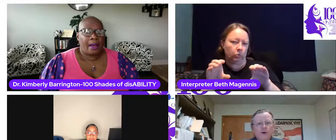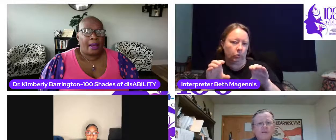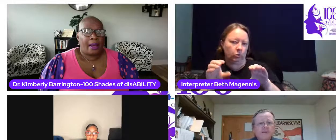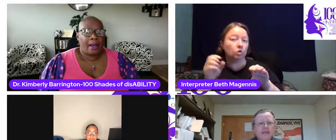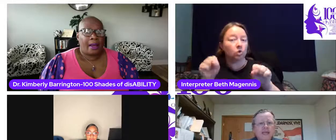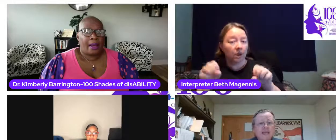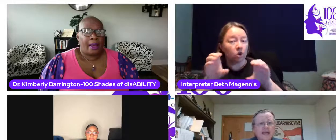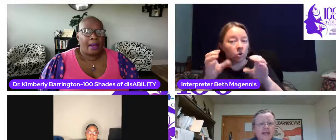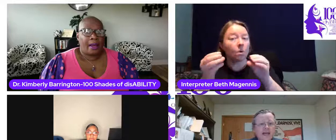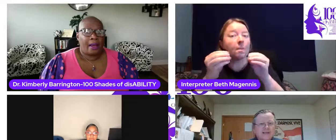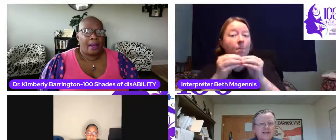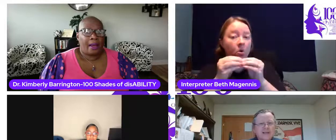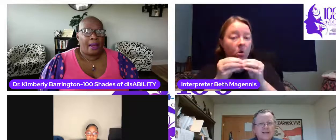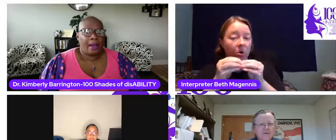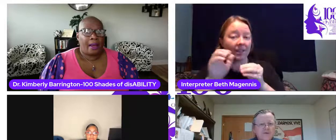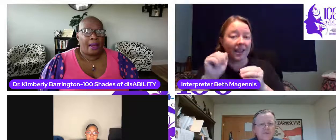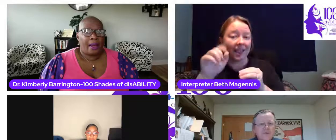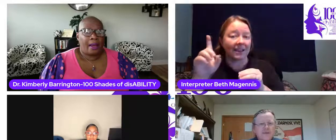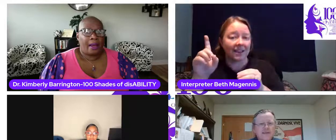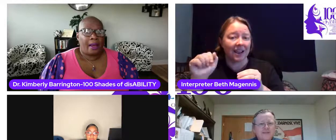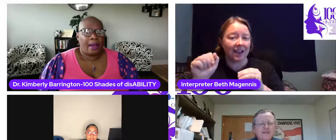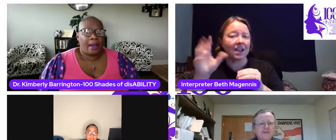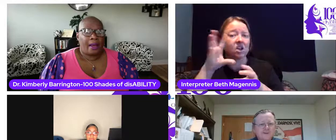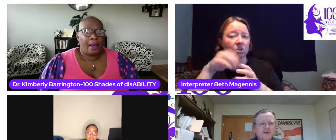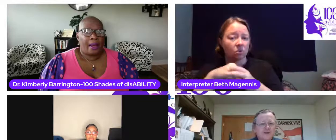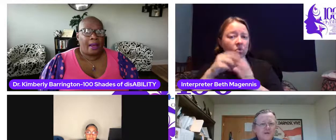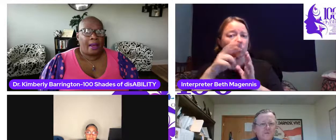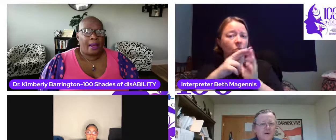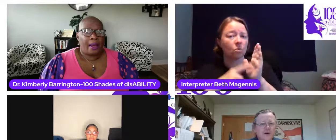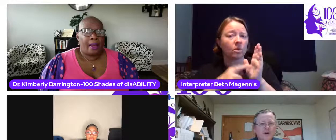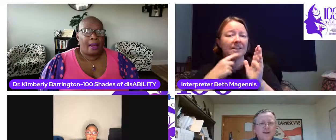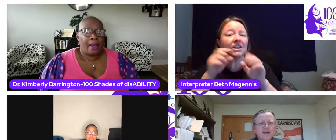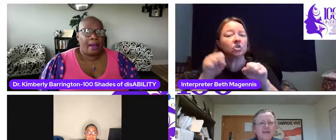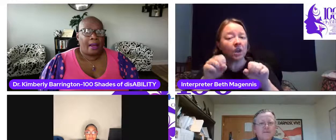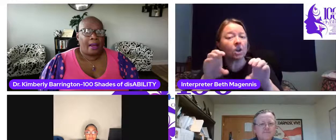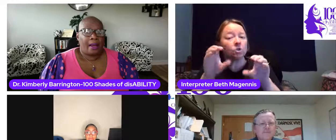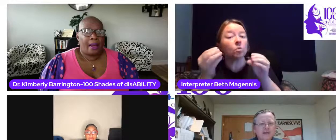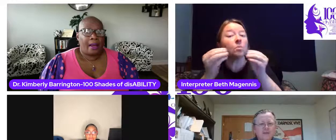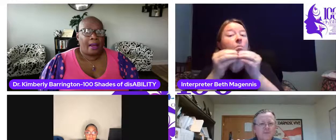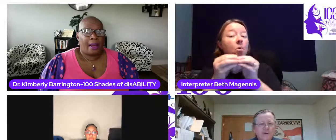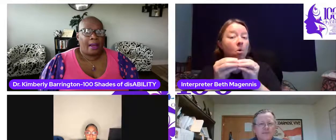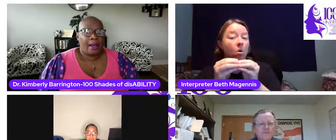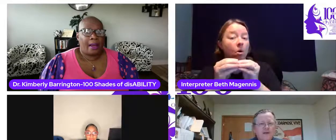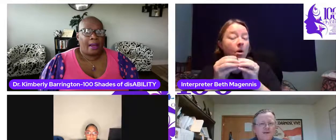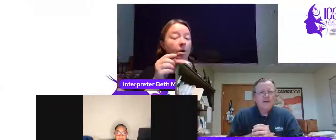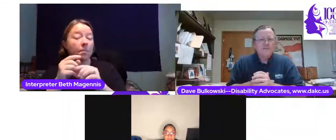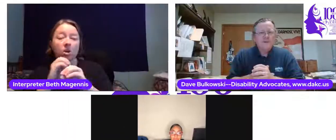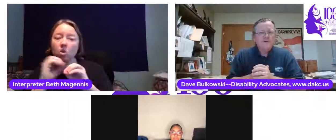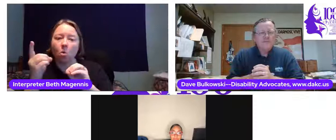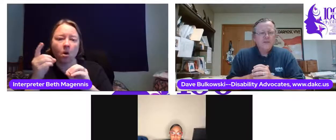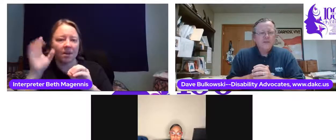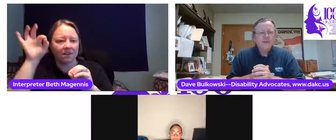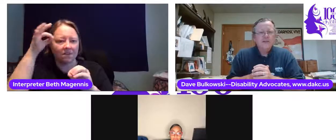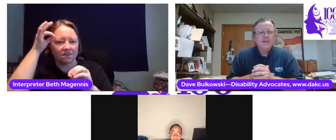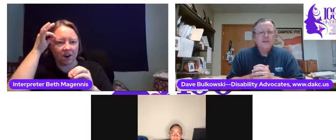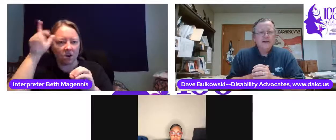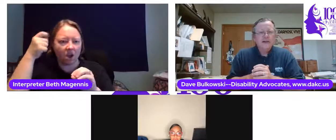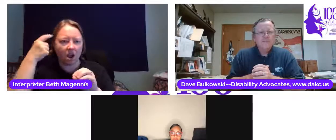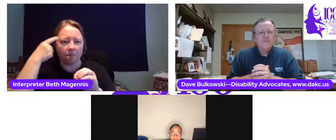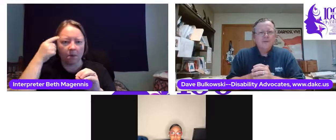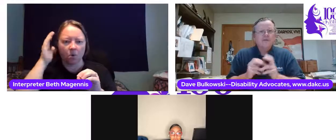do more. The ADA actually includes a rule that says you can do more, but nobody in the federal government